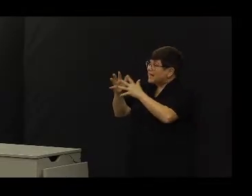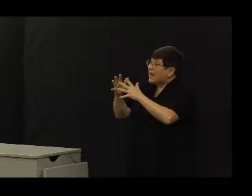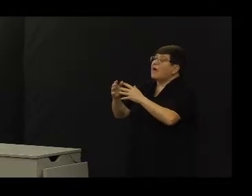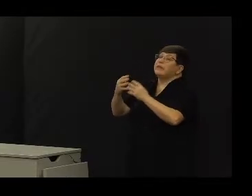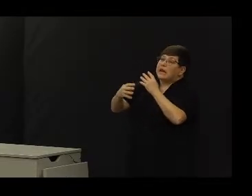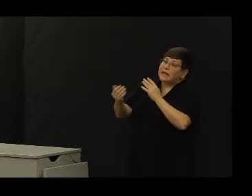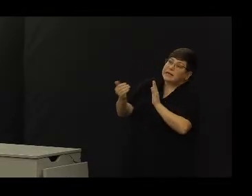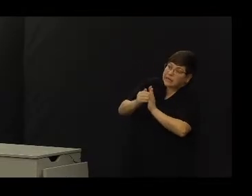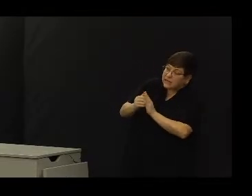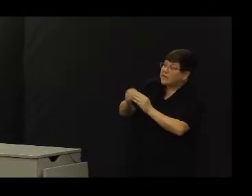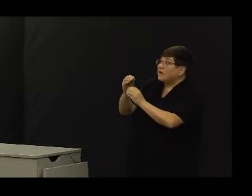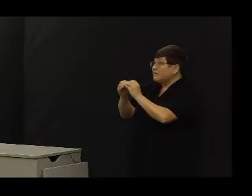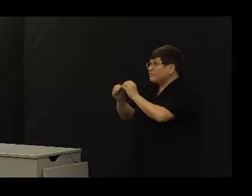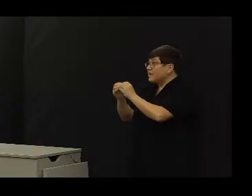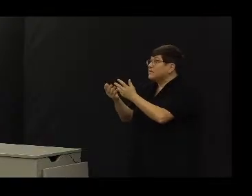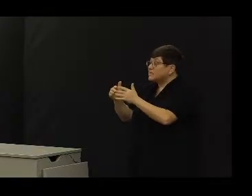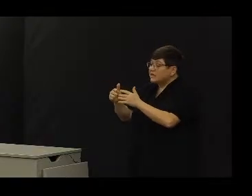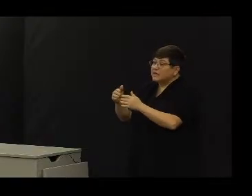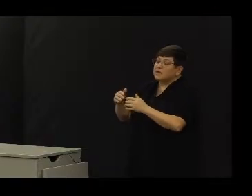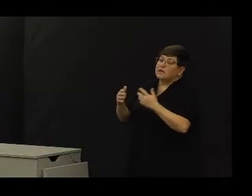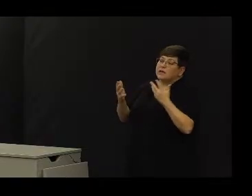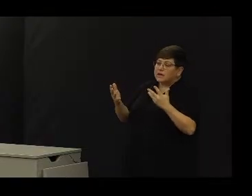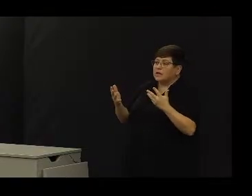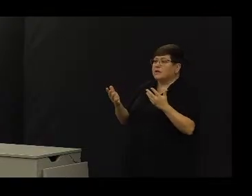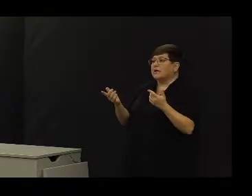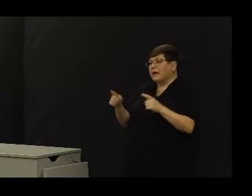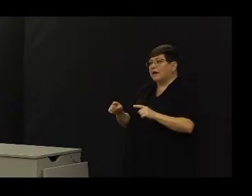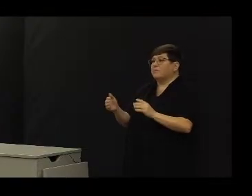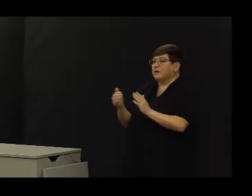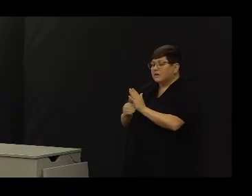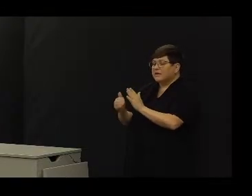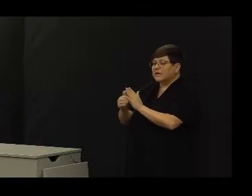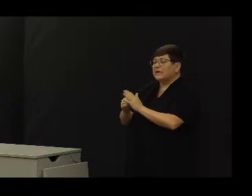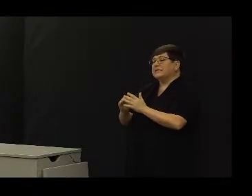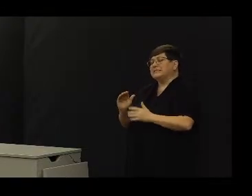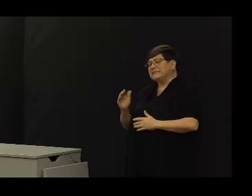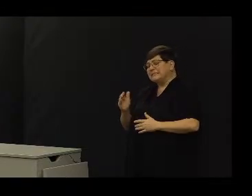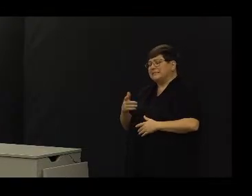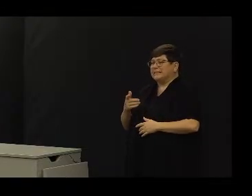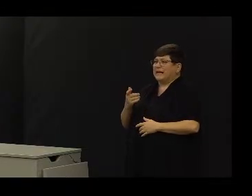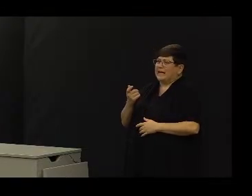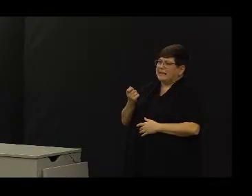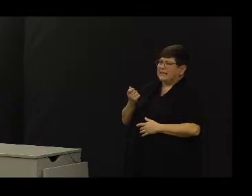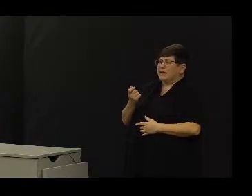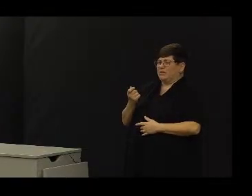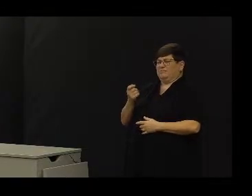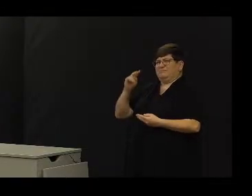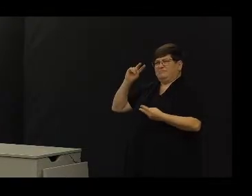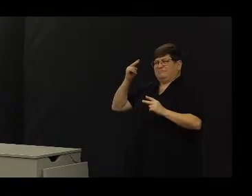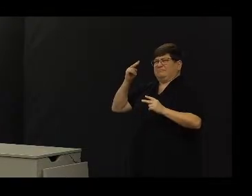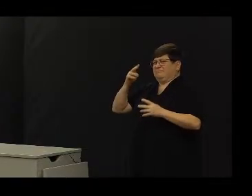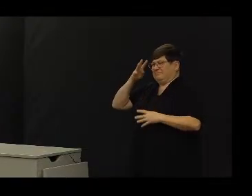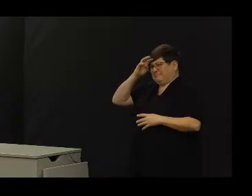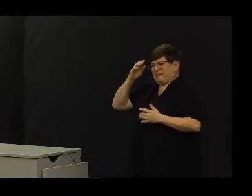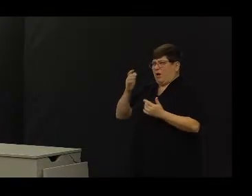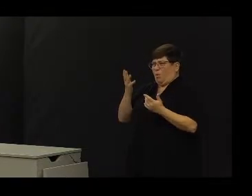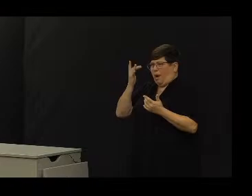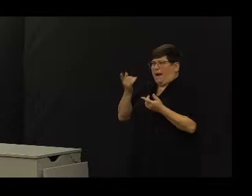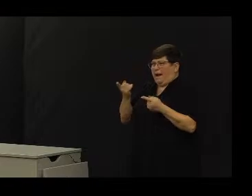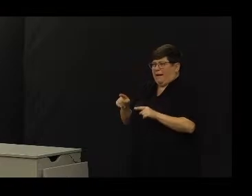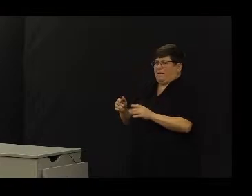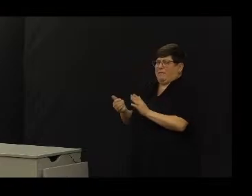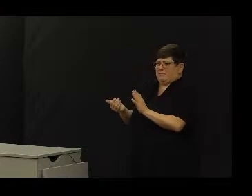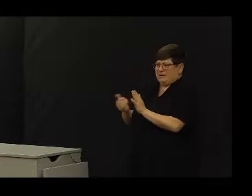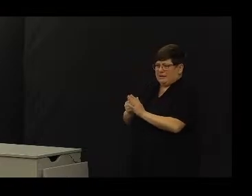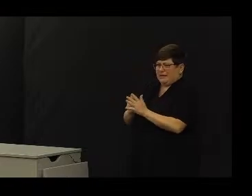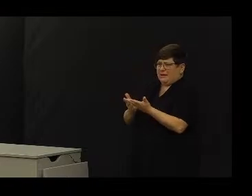then we repaired it and then again, same thing. So to me, that was a little difficult to understand. I couldn't fathom why